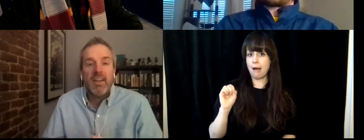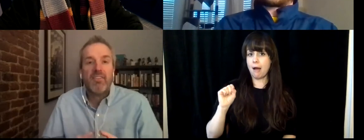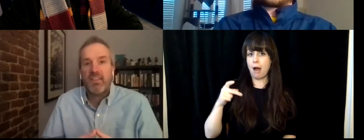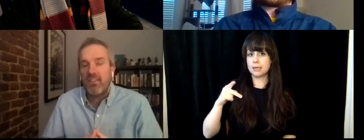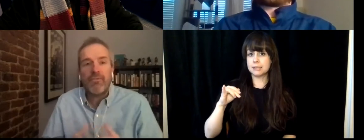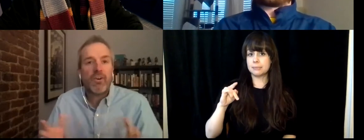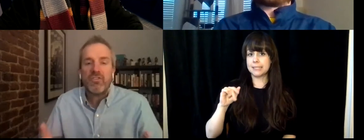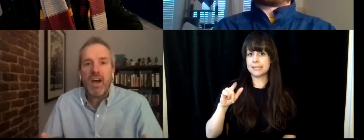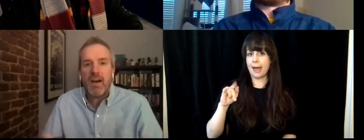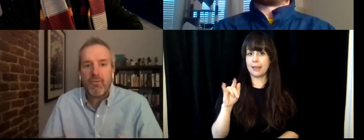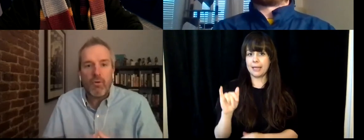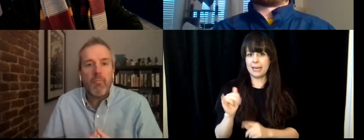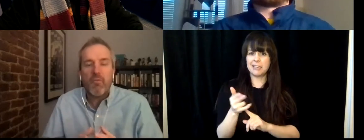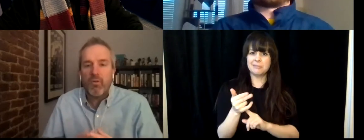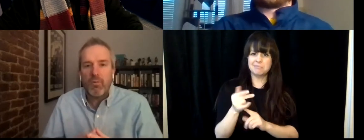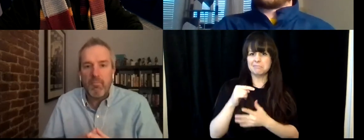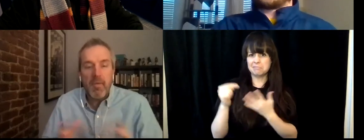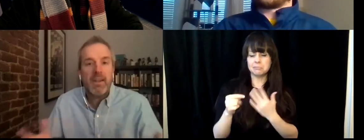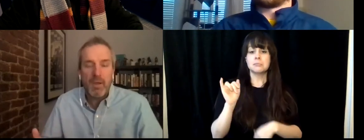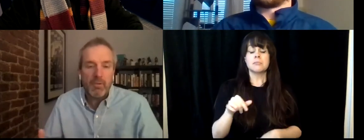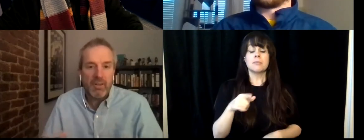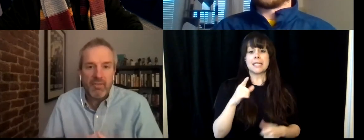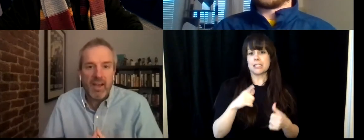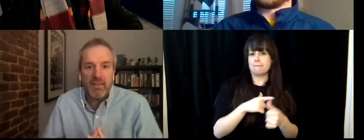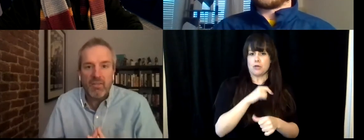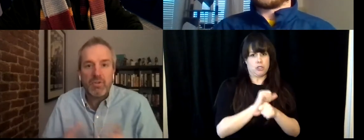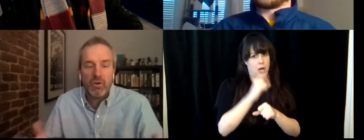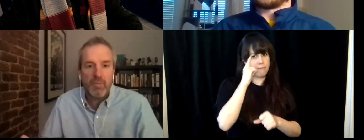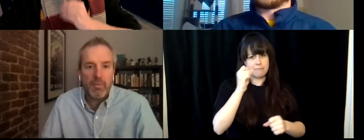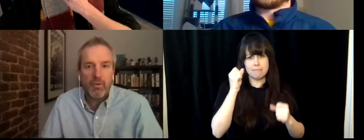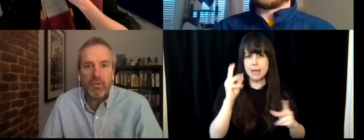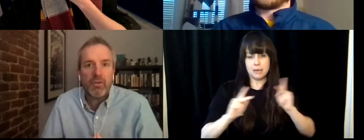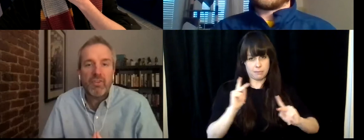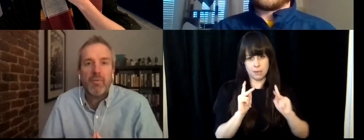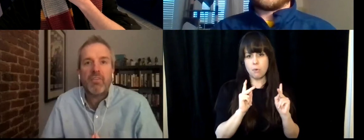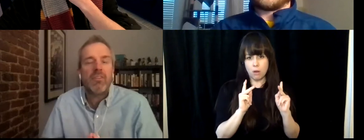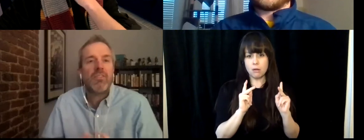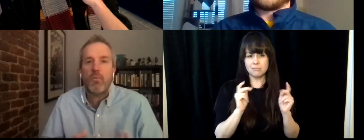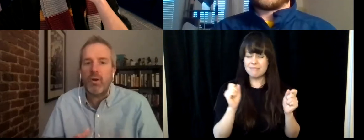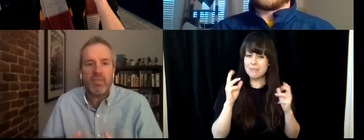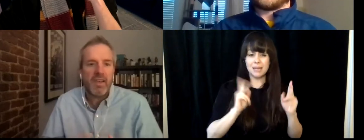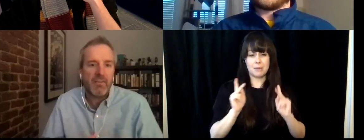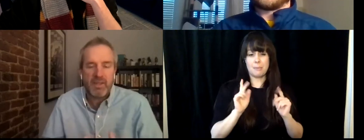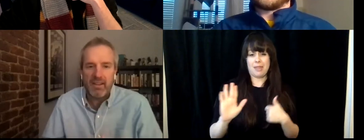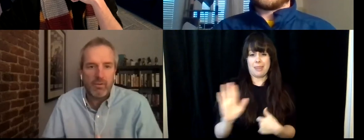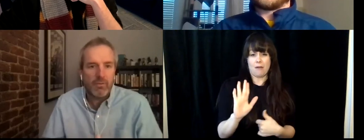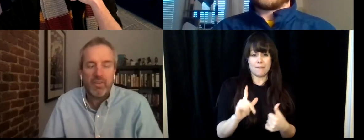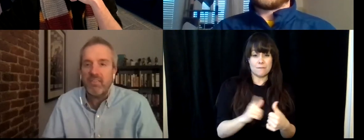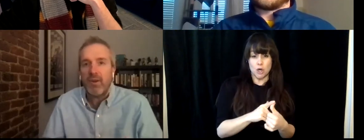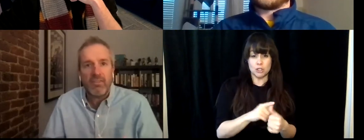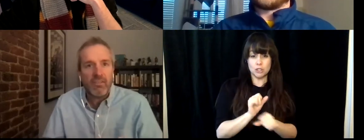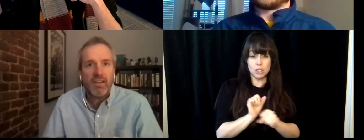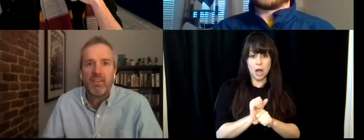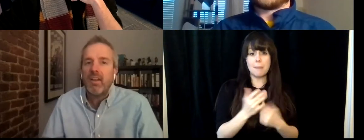know, it's the first job for many people, if not, you know, the majority of people, their first job is somewhere within the hospitality world, whether